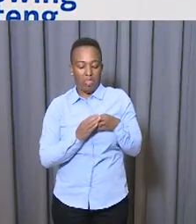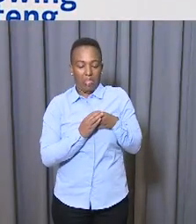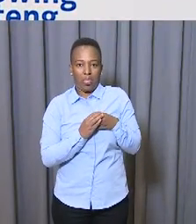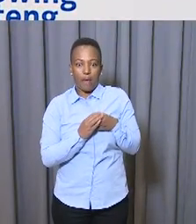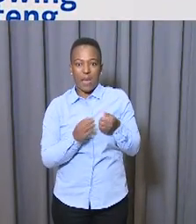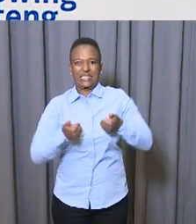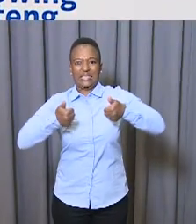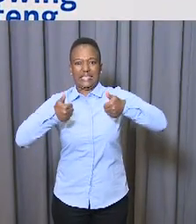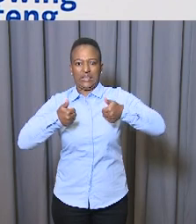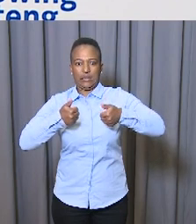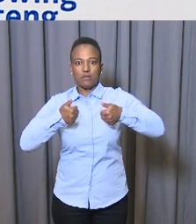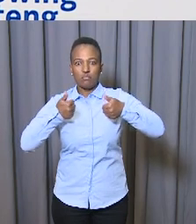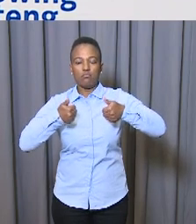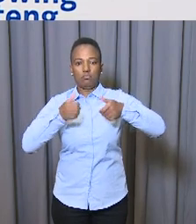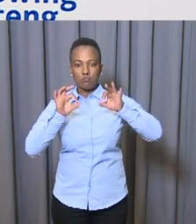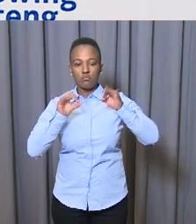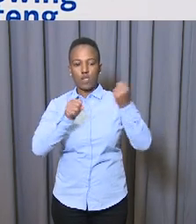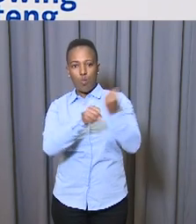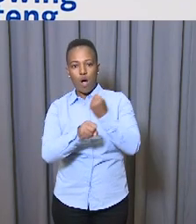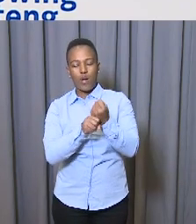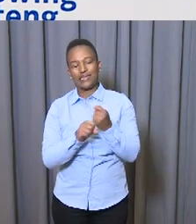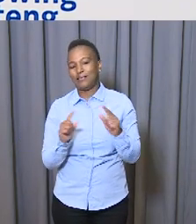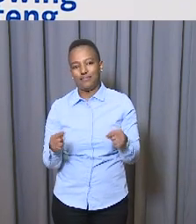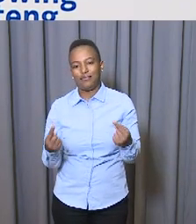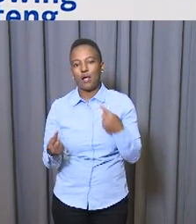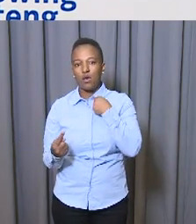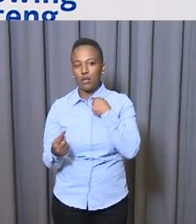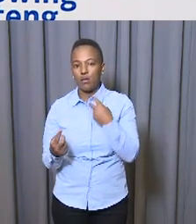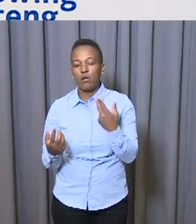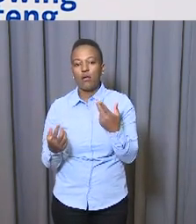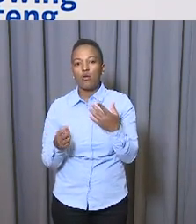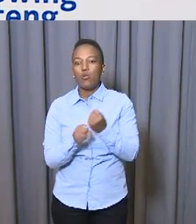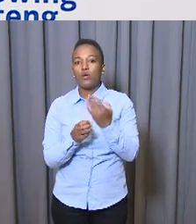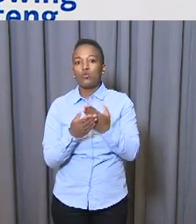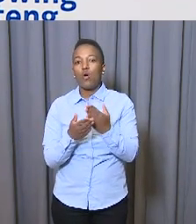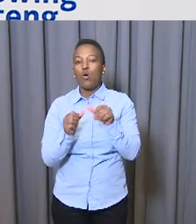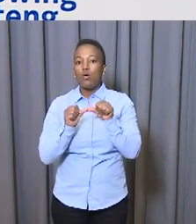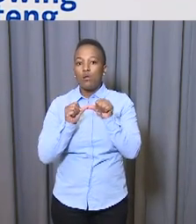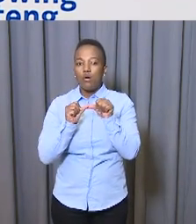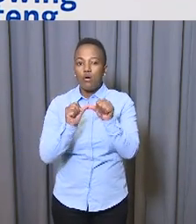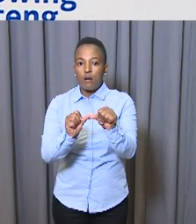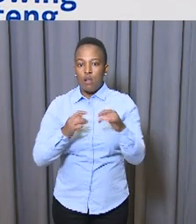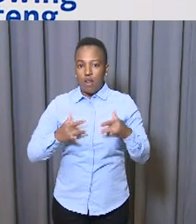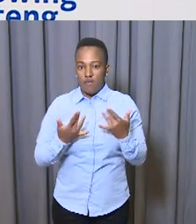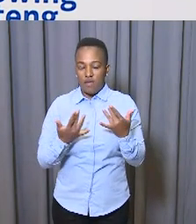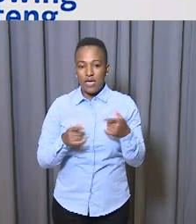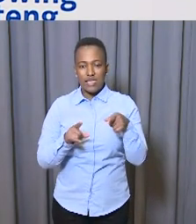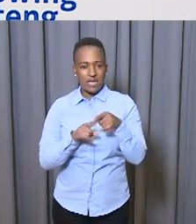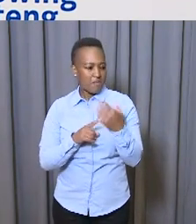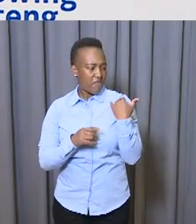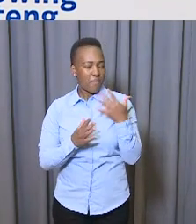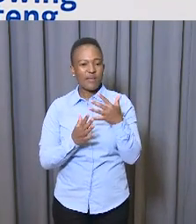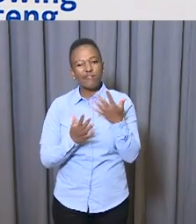level that will ensure the sustainable livelihoods. I was joking